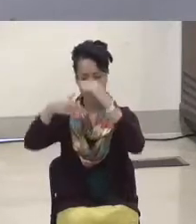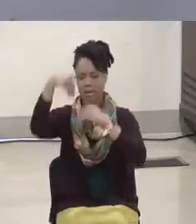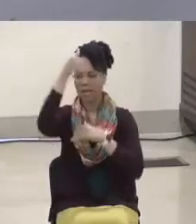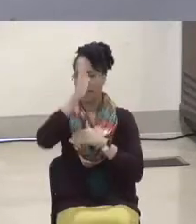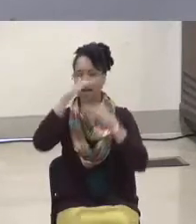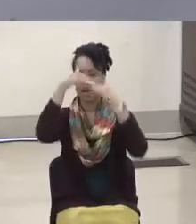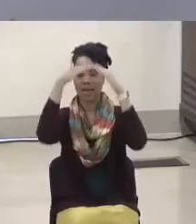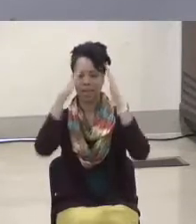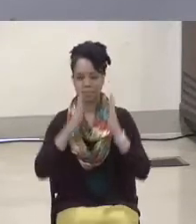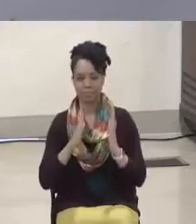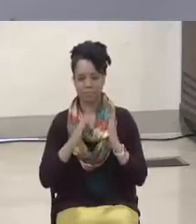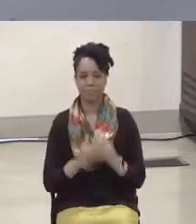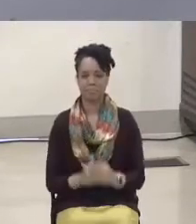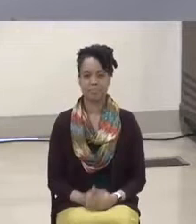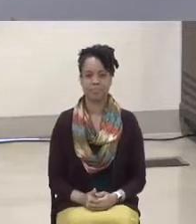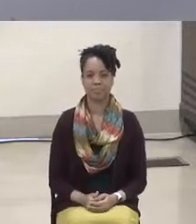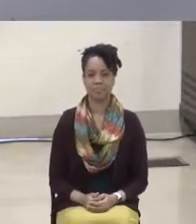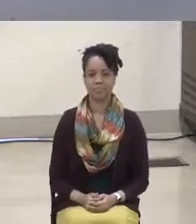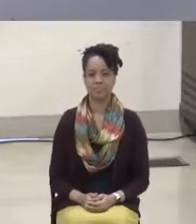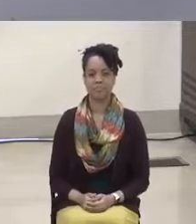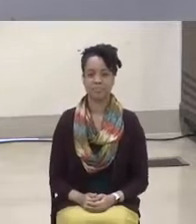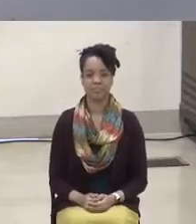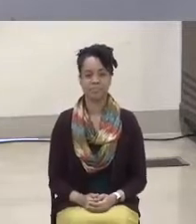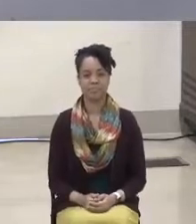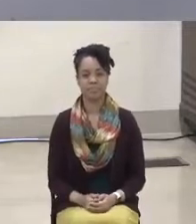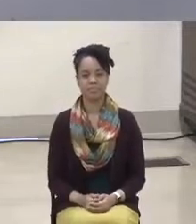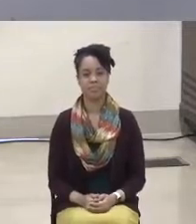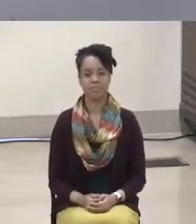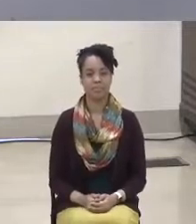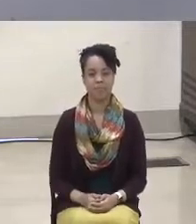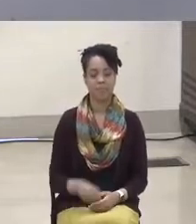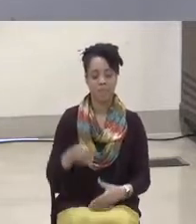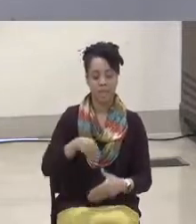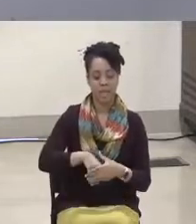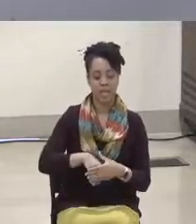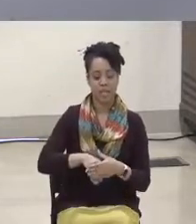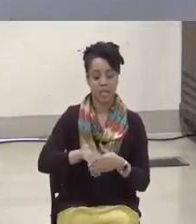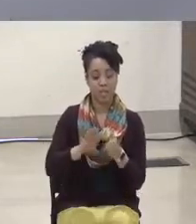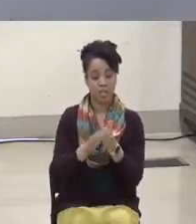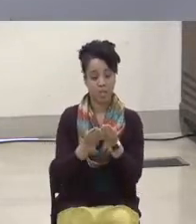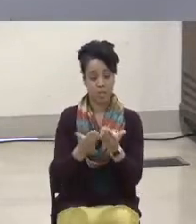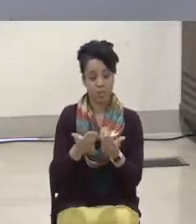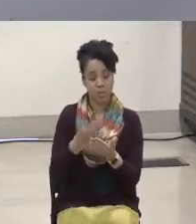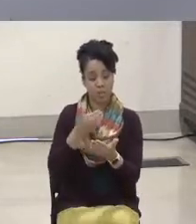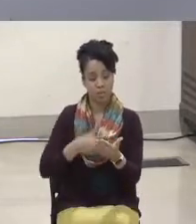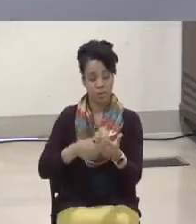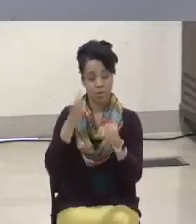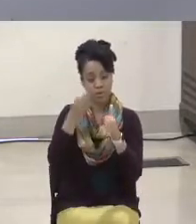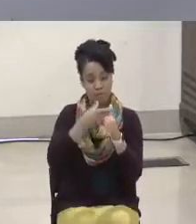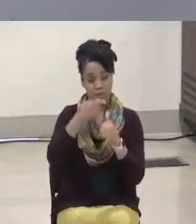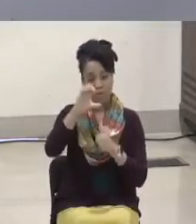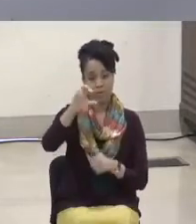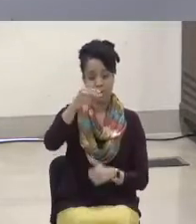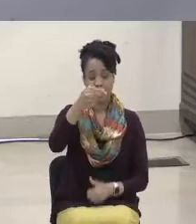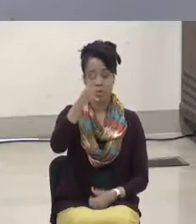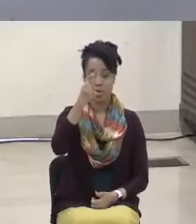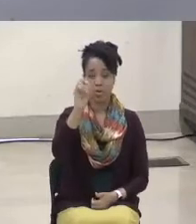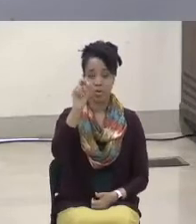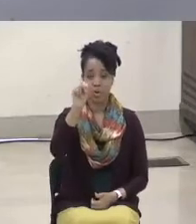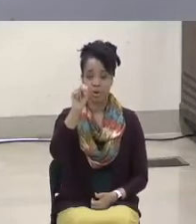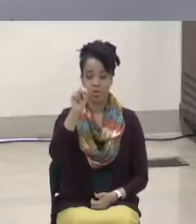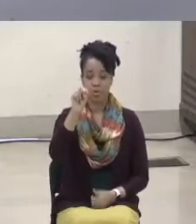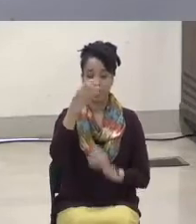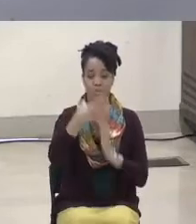el construir la casa de Dios. In the book before, in 1 Chronicles chapter 28, verse